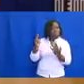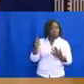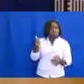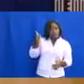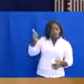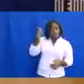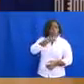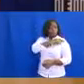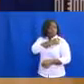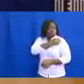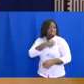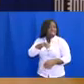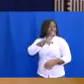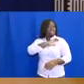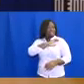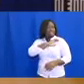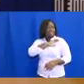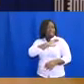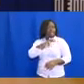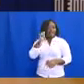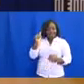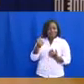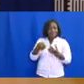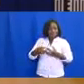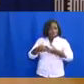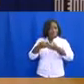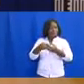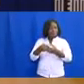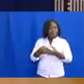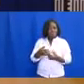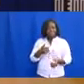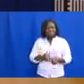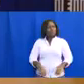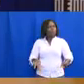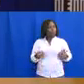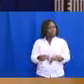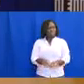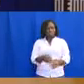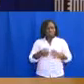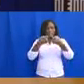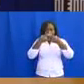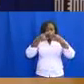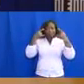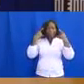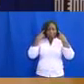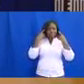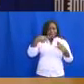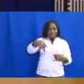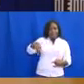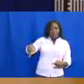their own hospitals and clinics have been equipped with the necessary personal protective equipment